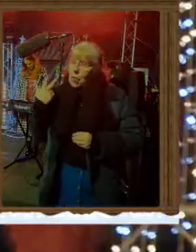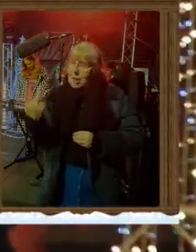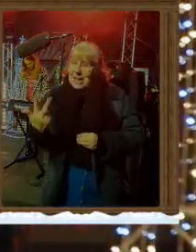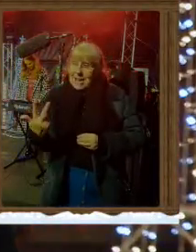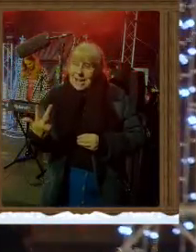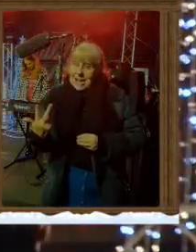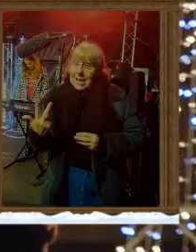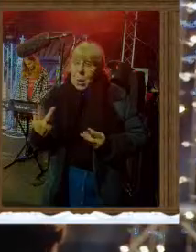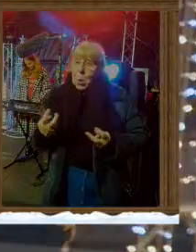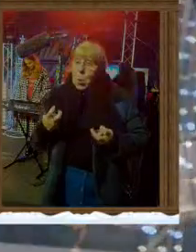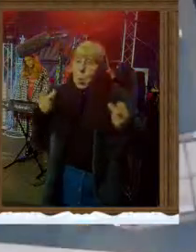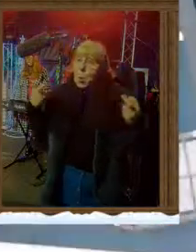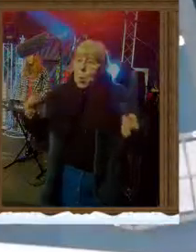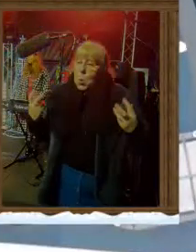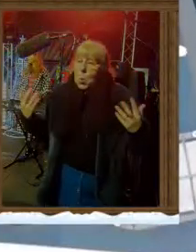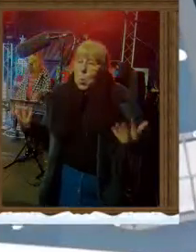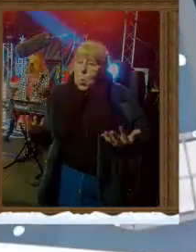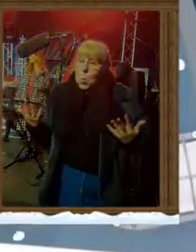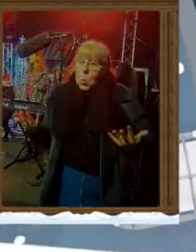One, two, three!